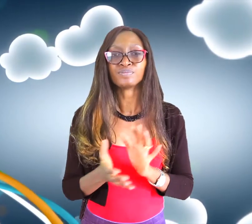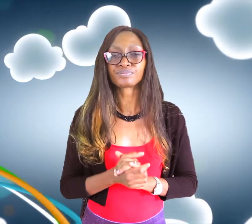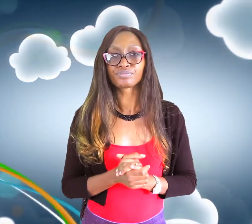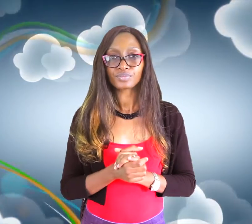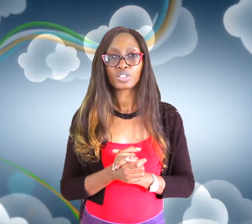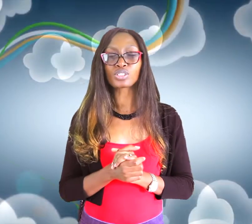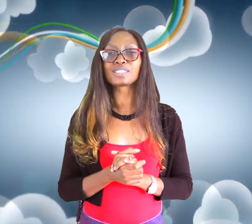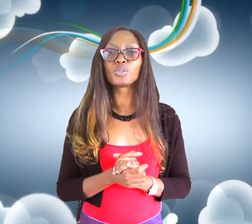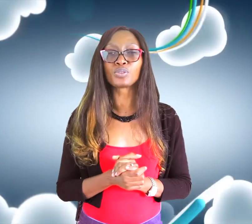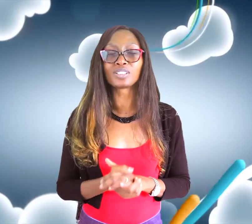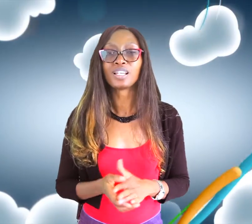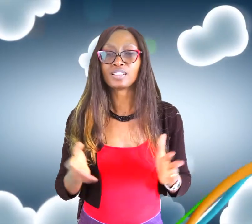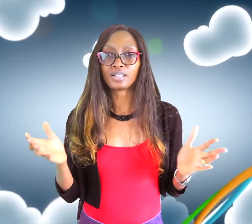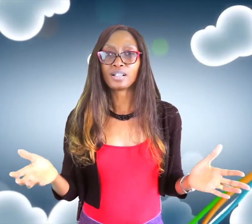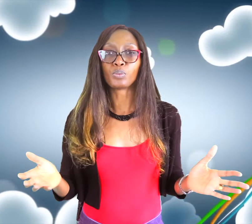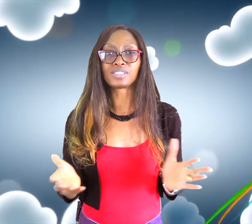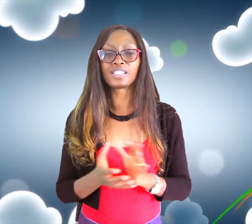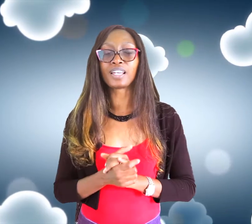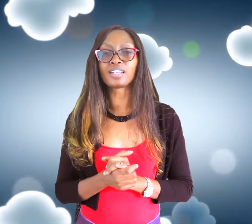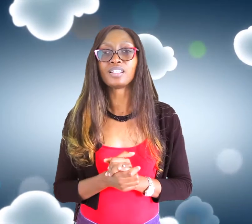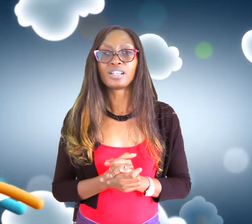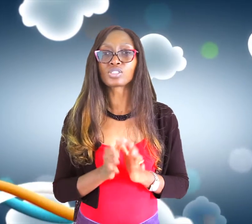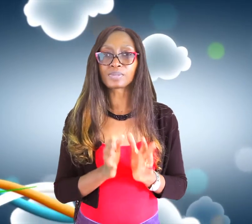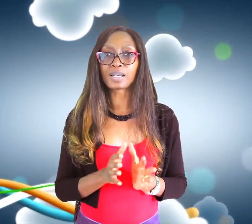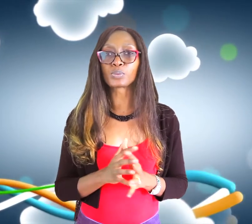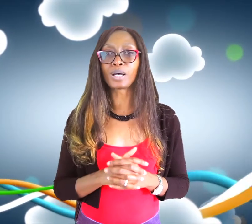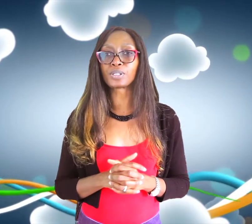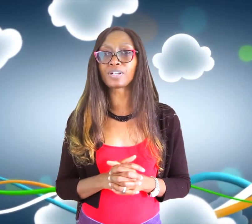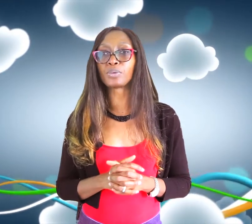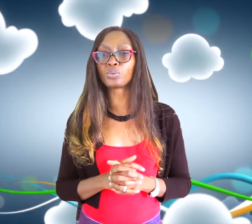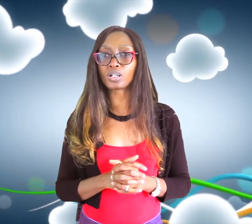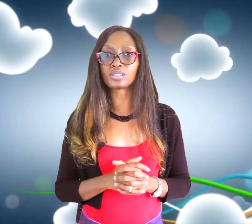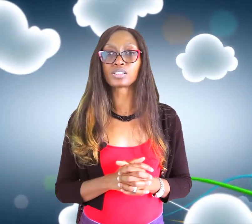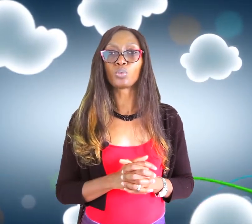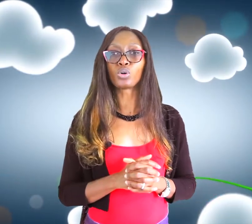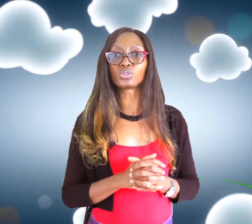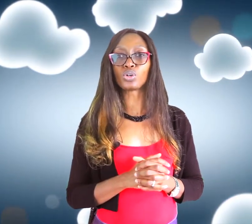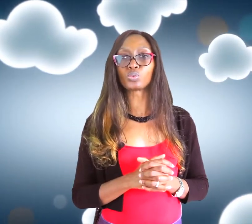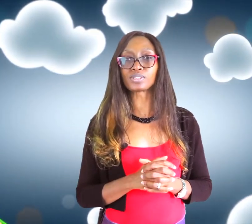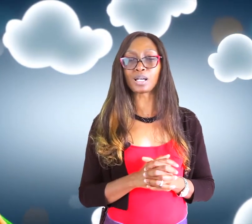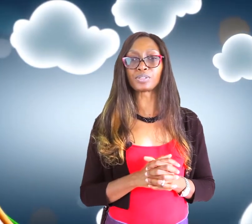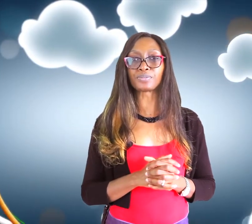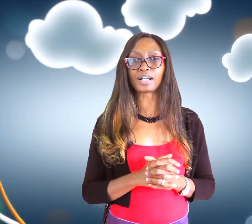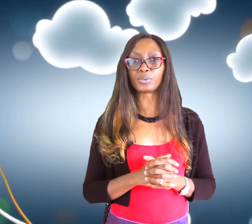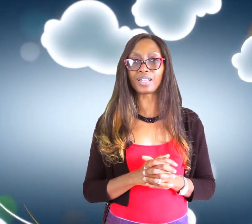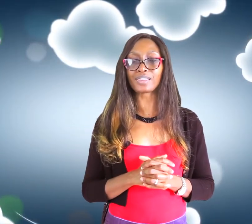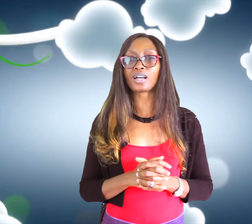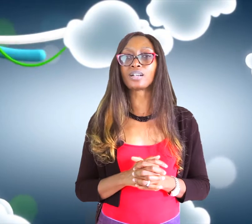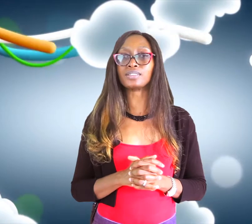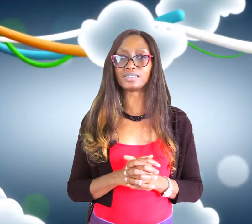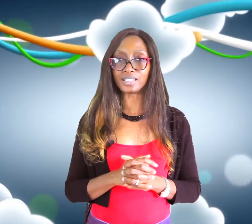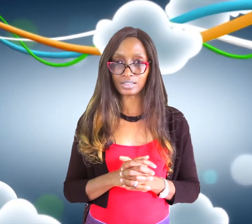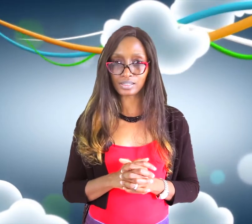amen. So let's move on. We see here, sometimes we amplify with words what God wants to amplify